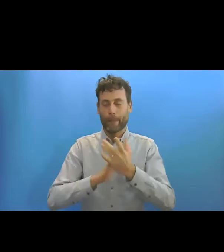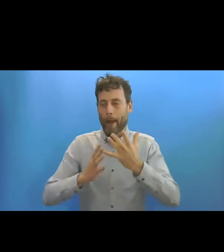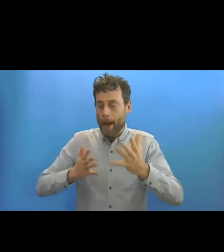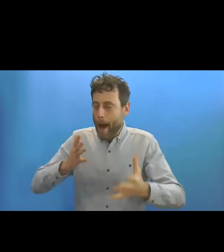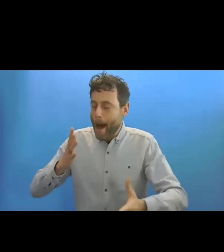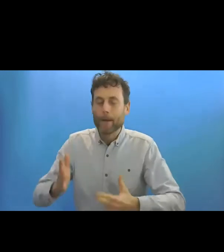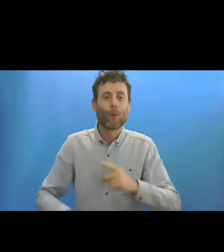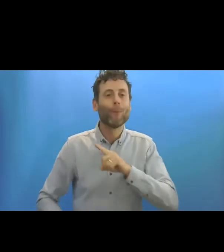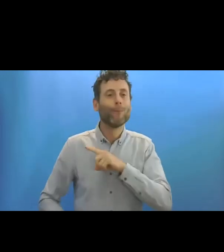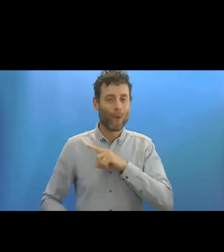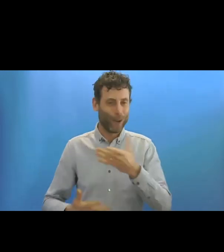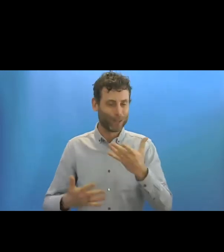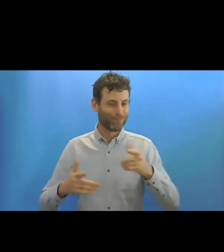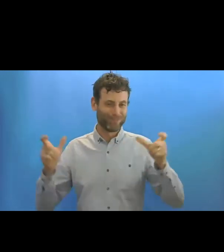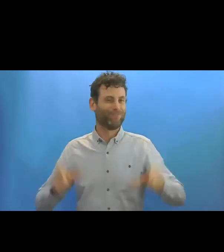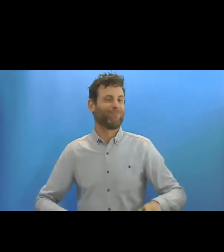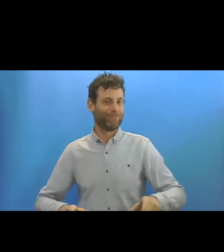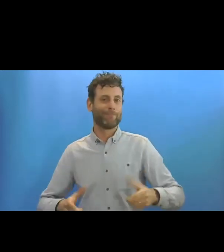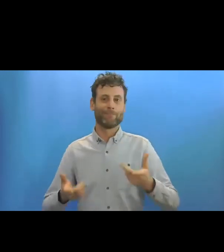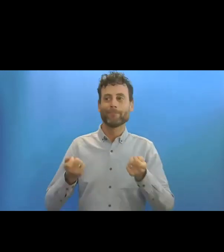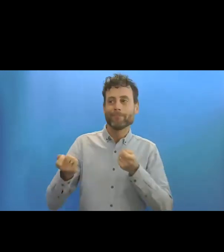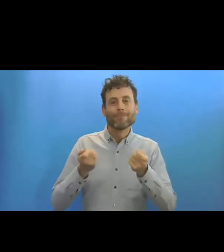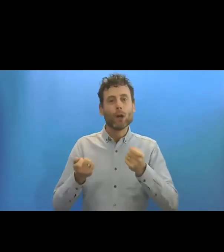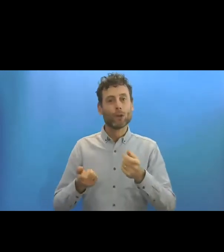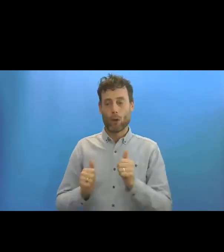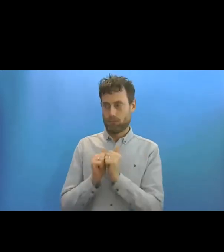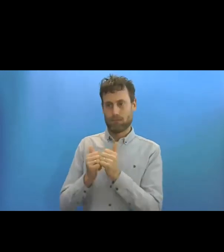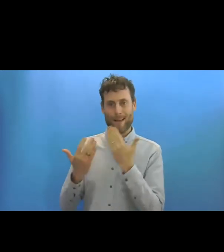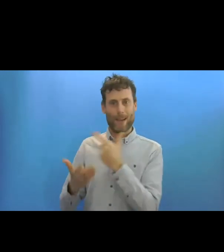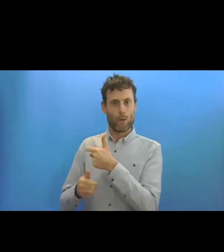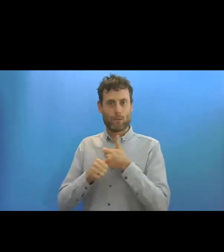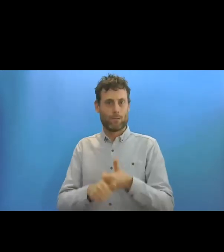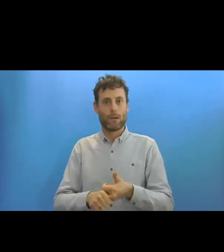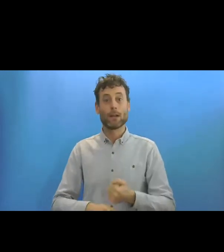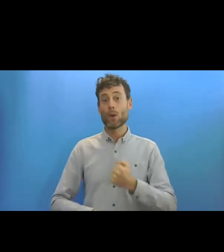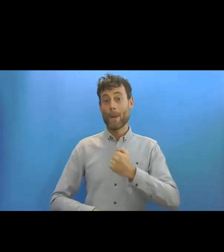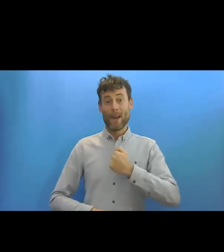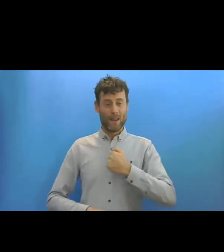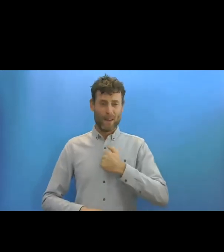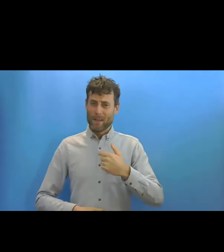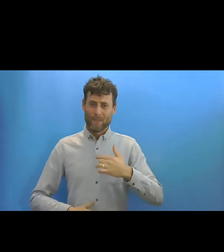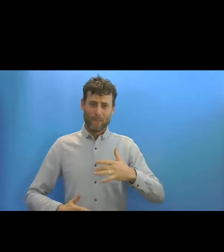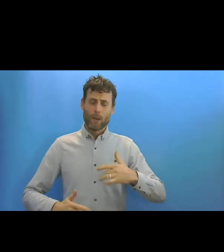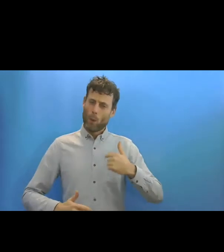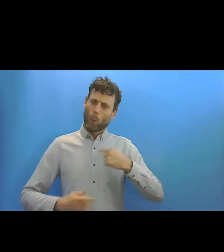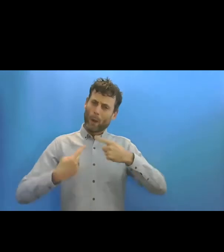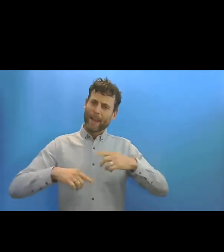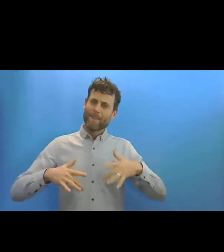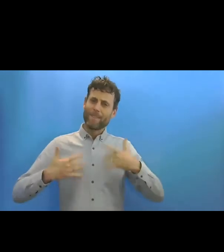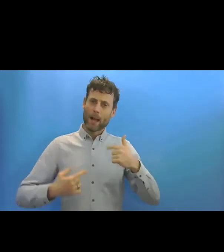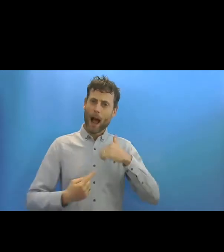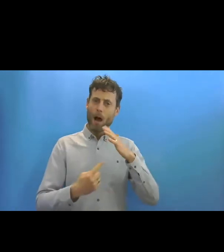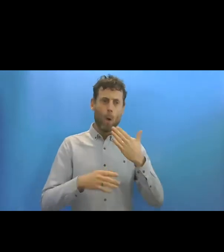that remotely at the moment. So we're really grateful for that. Our international work is key to enabling the work that we commission